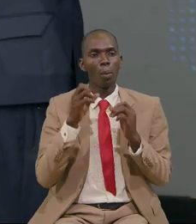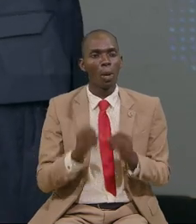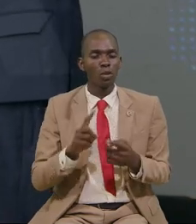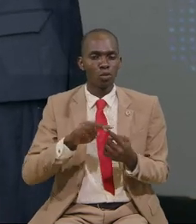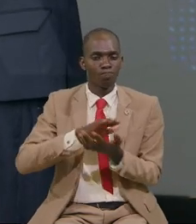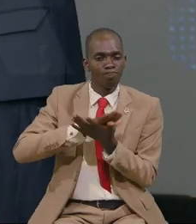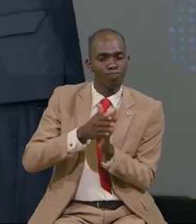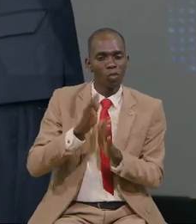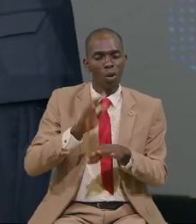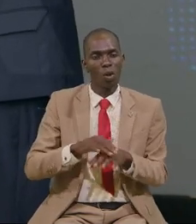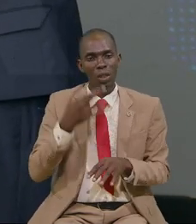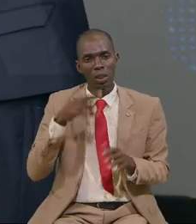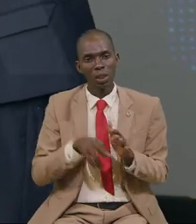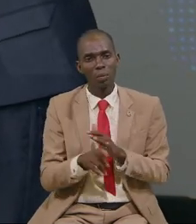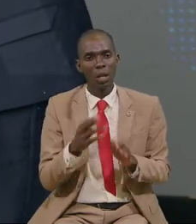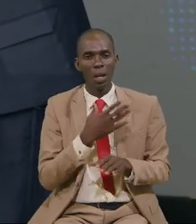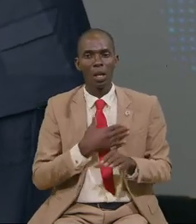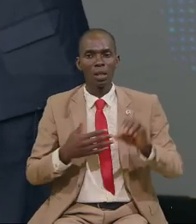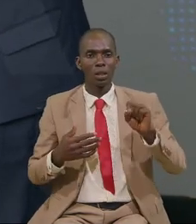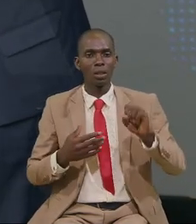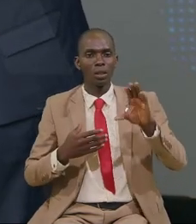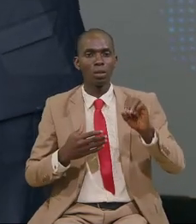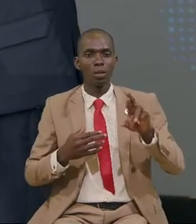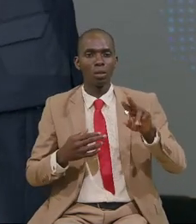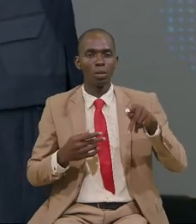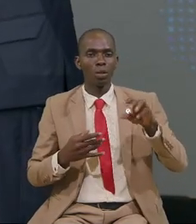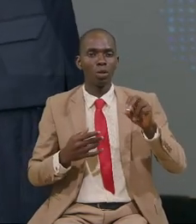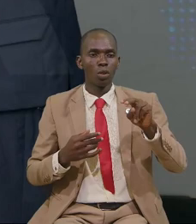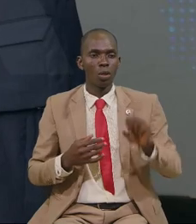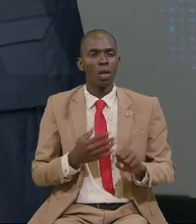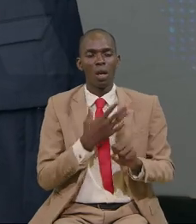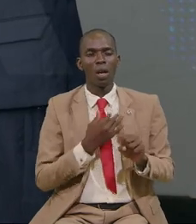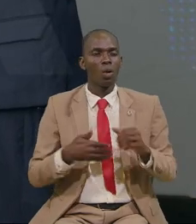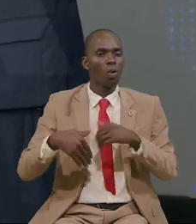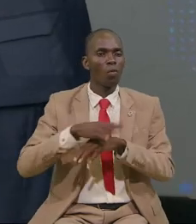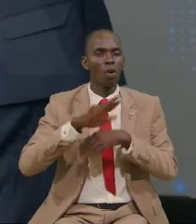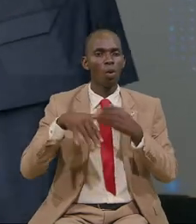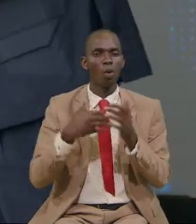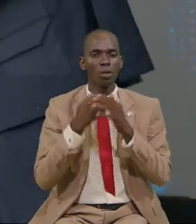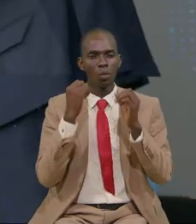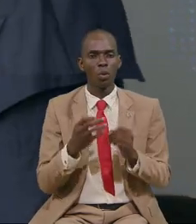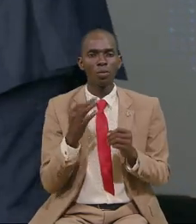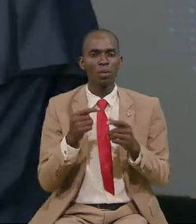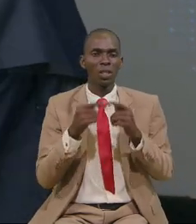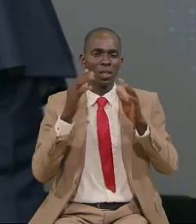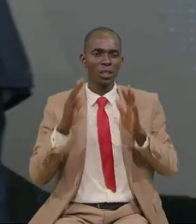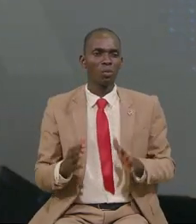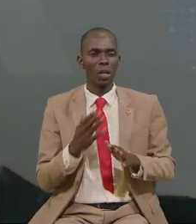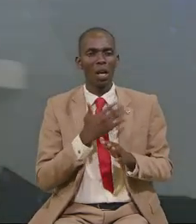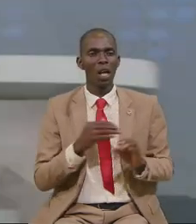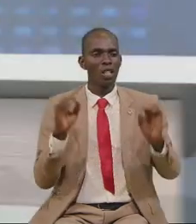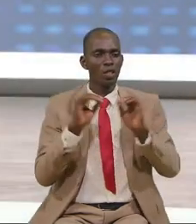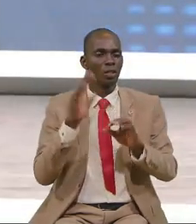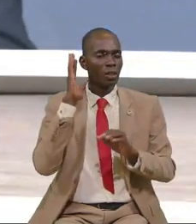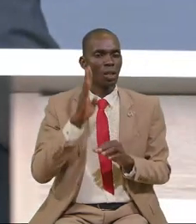and over all the power of the enemy, and nothing shall by any means hurt you. You wake up in the